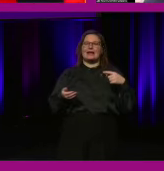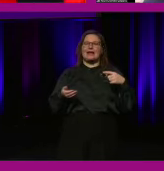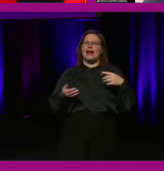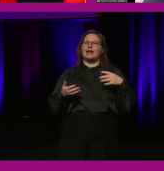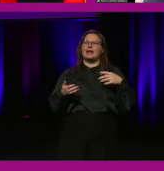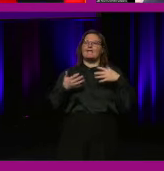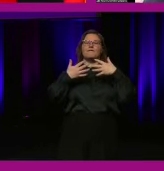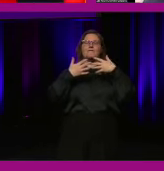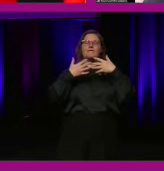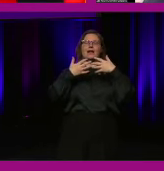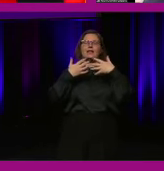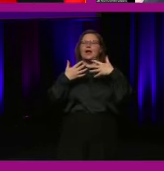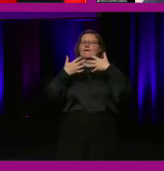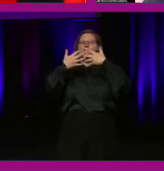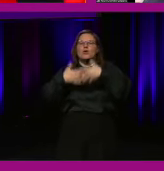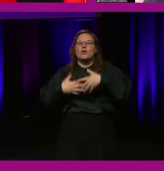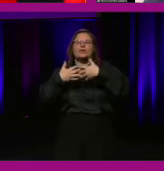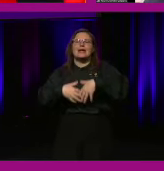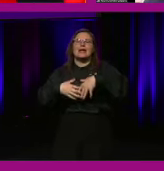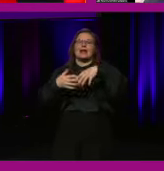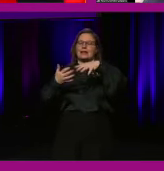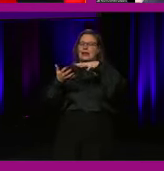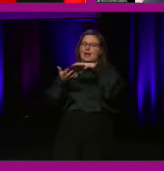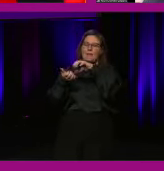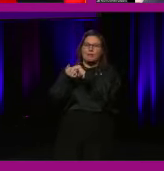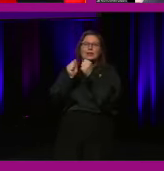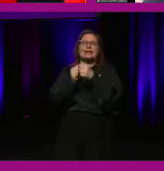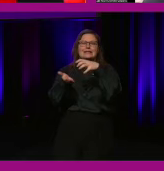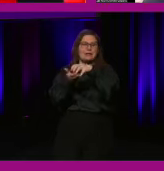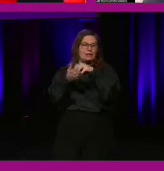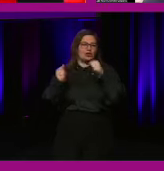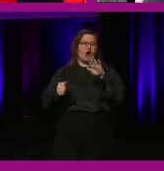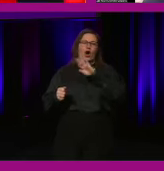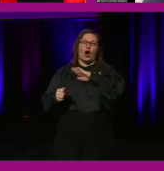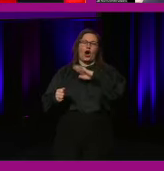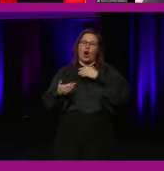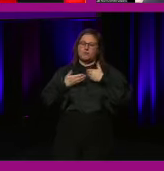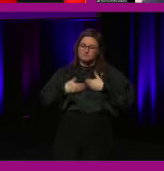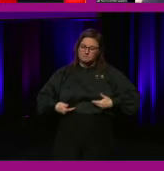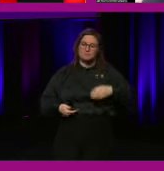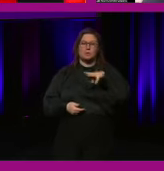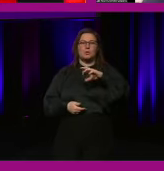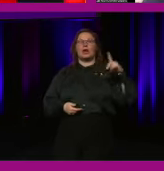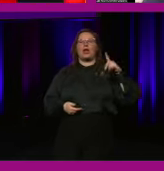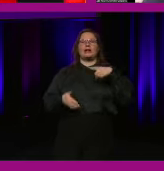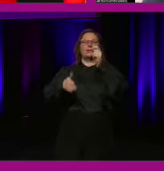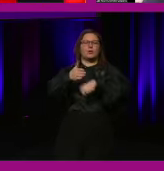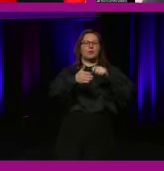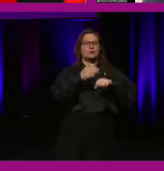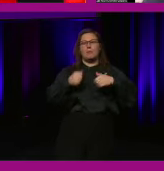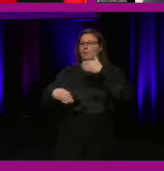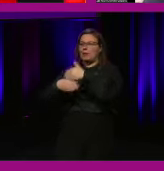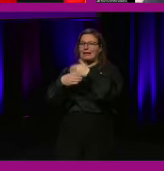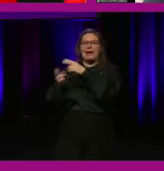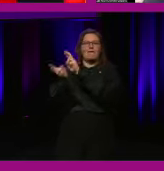political community needs virtuous citizens that can act towards each other in